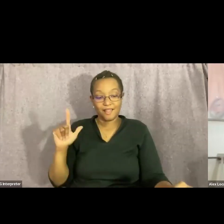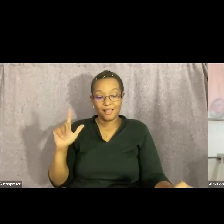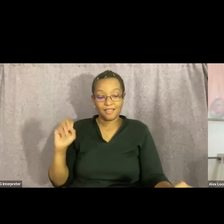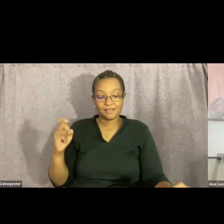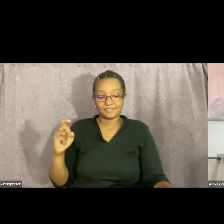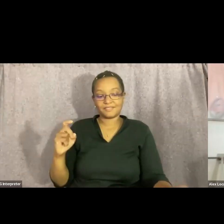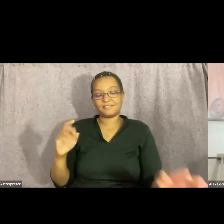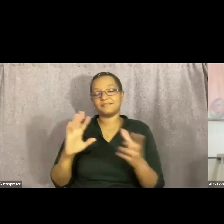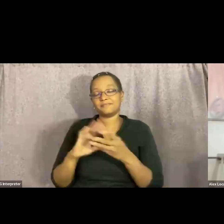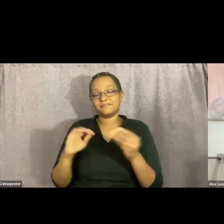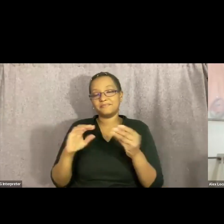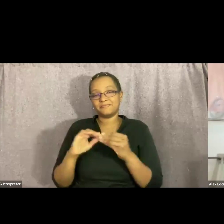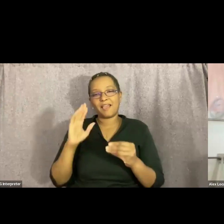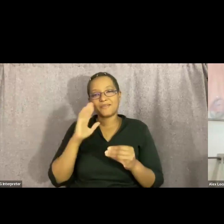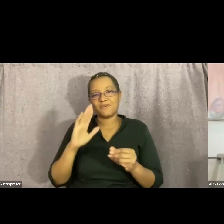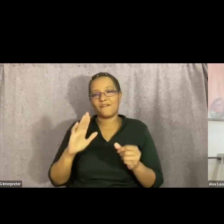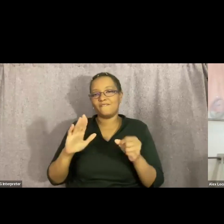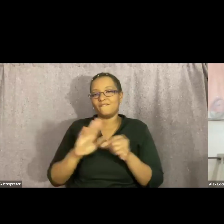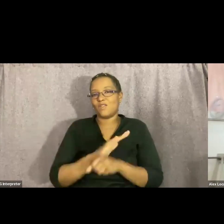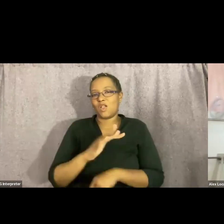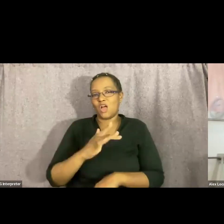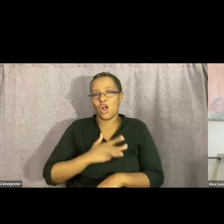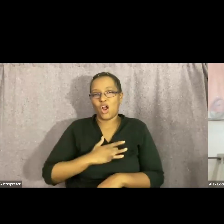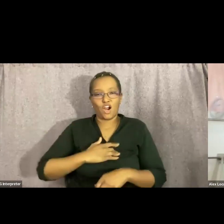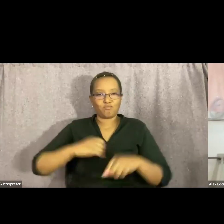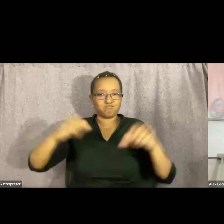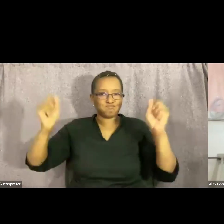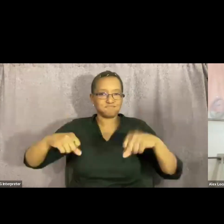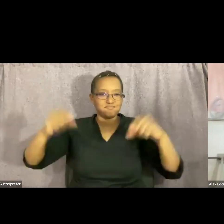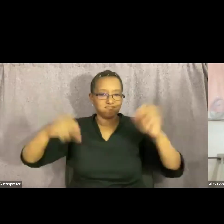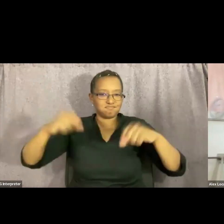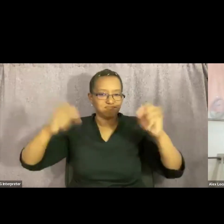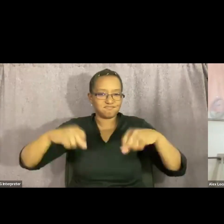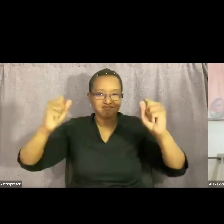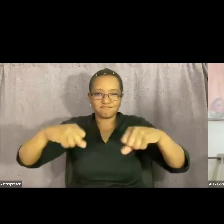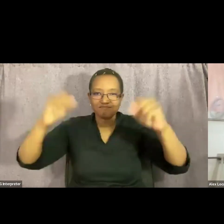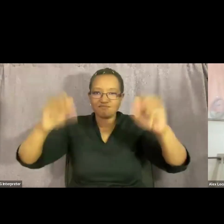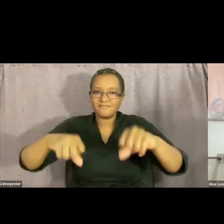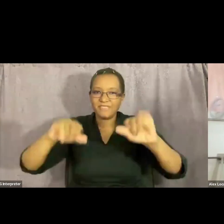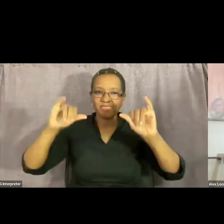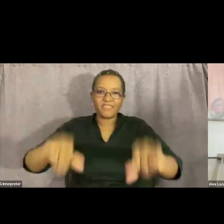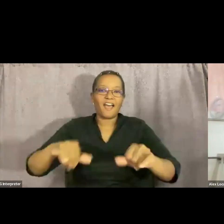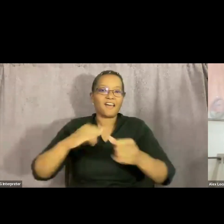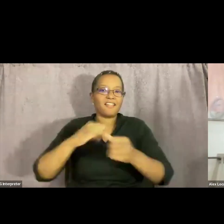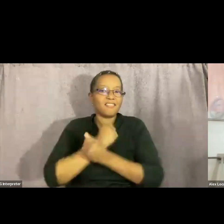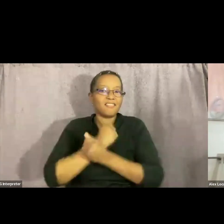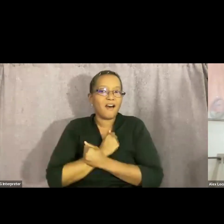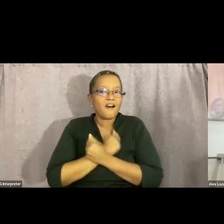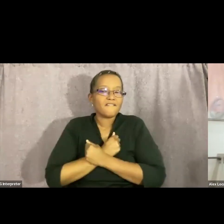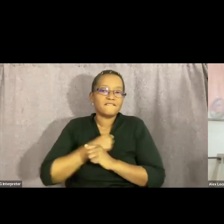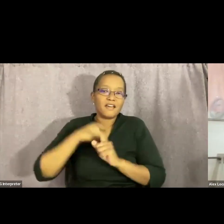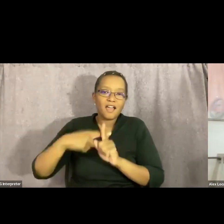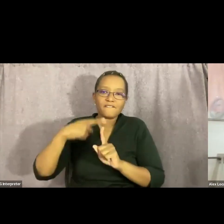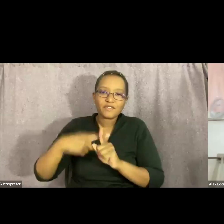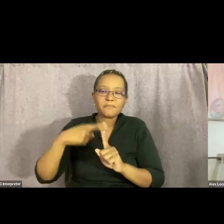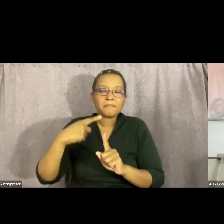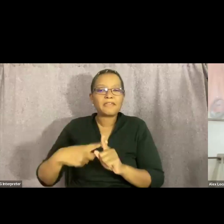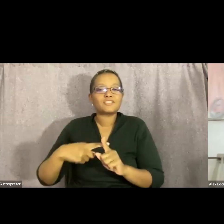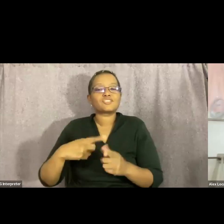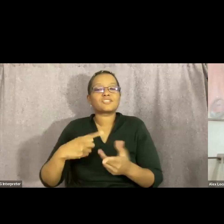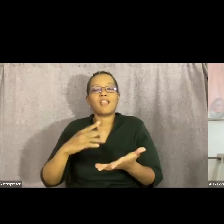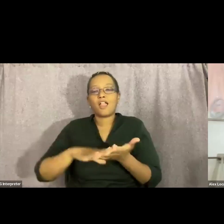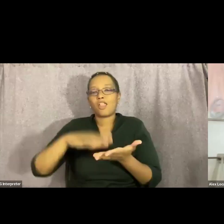any spoons that you have to even just send an email or attend a meeting virtually or ask